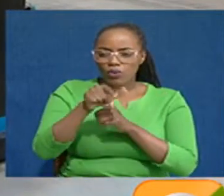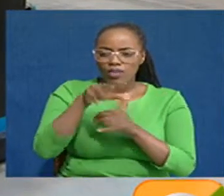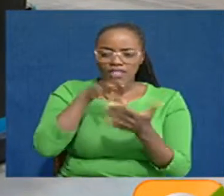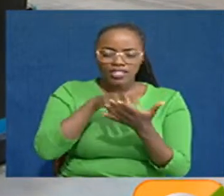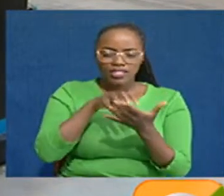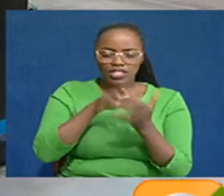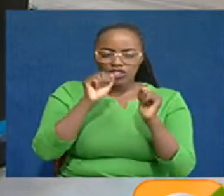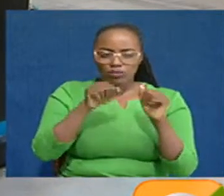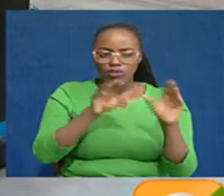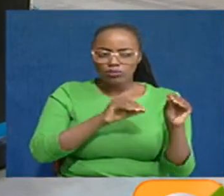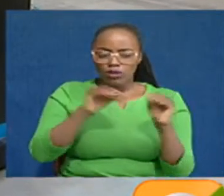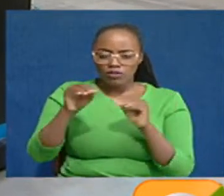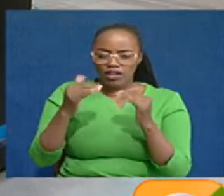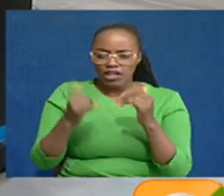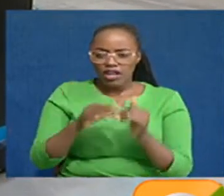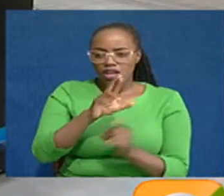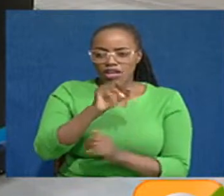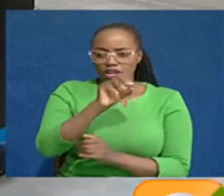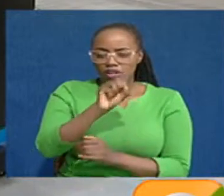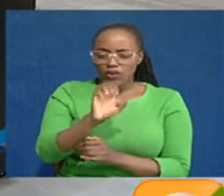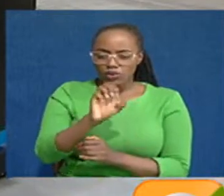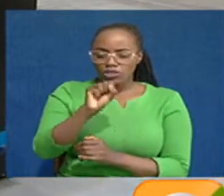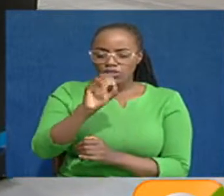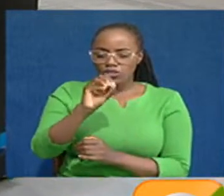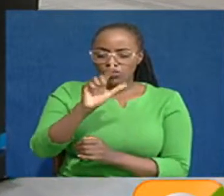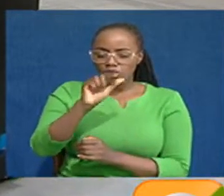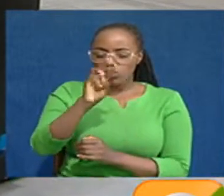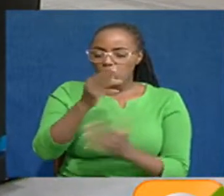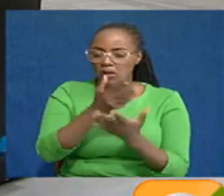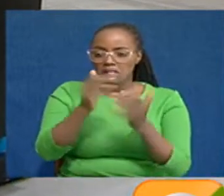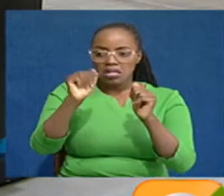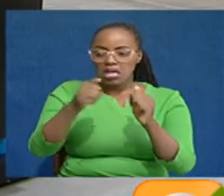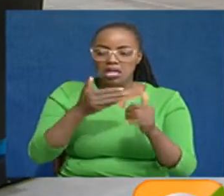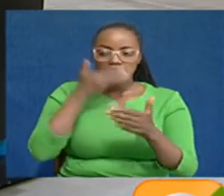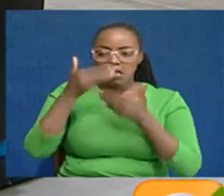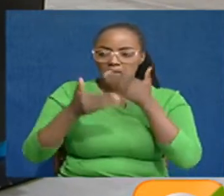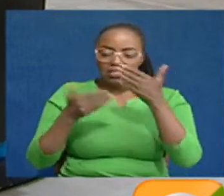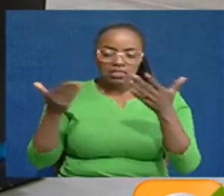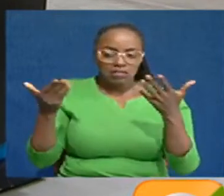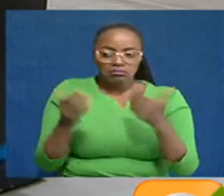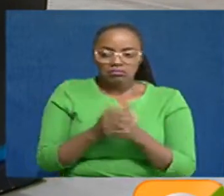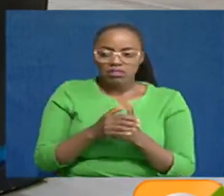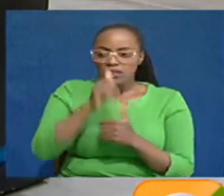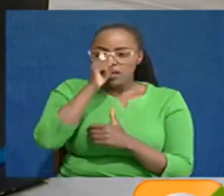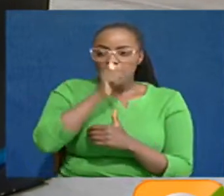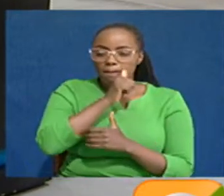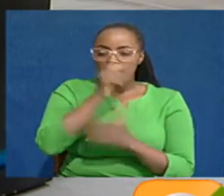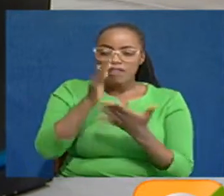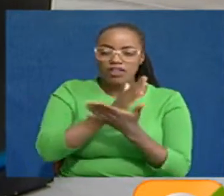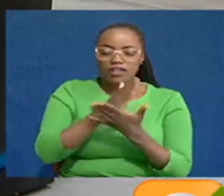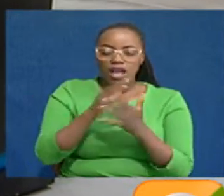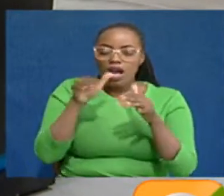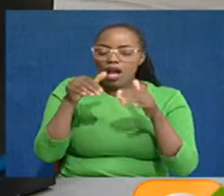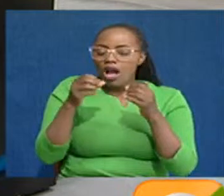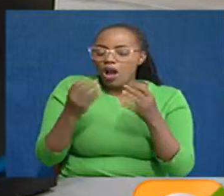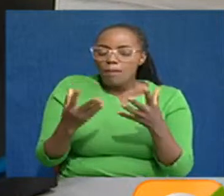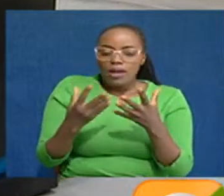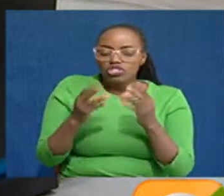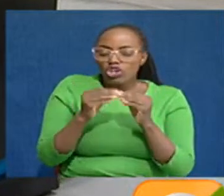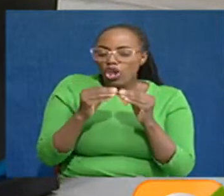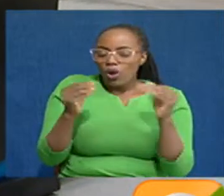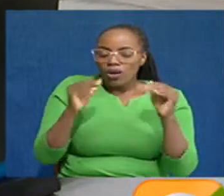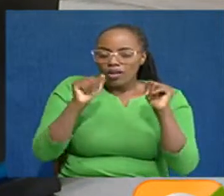situation we're at. Rose, Solomon, any of you can take that. In private sector, how much longer can we continue this